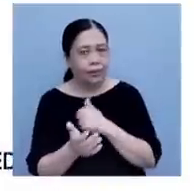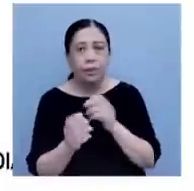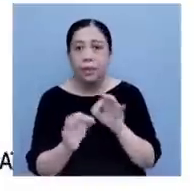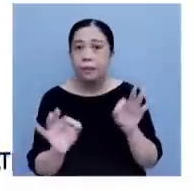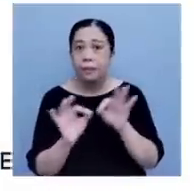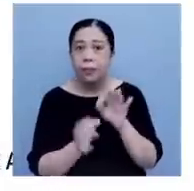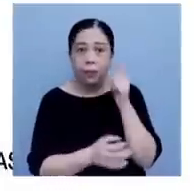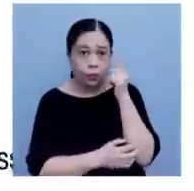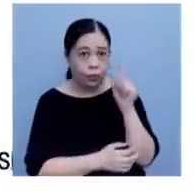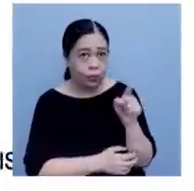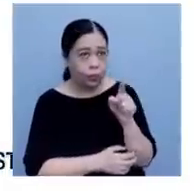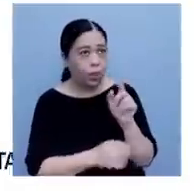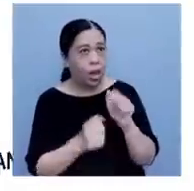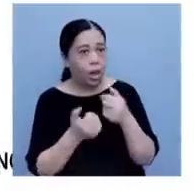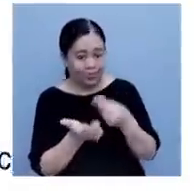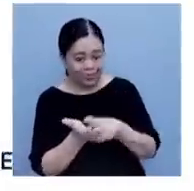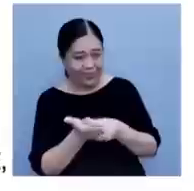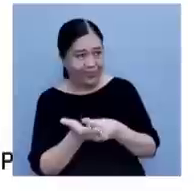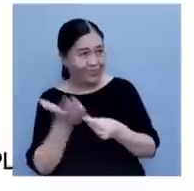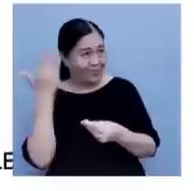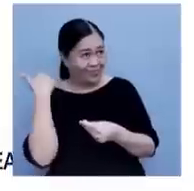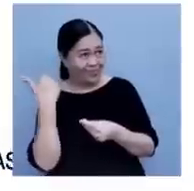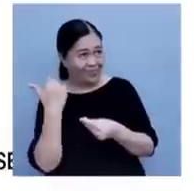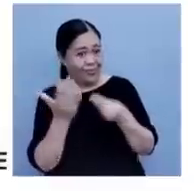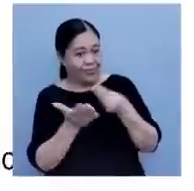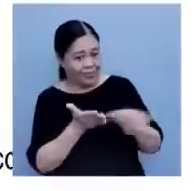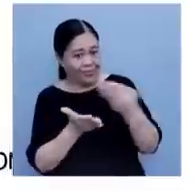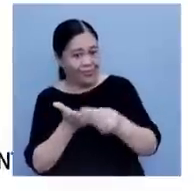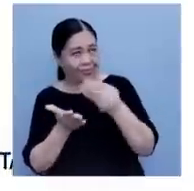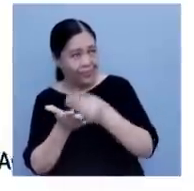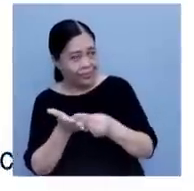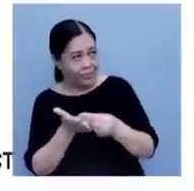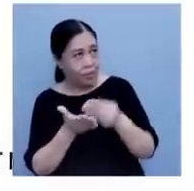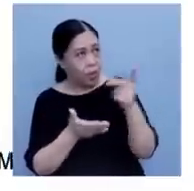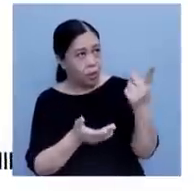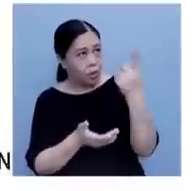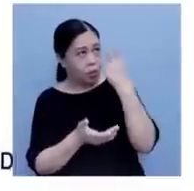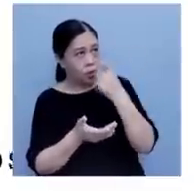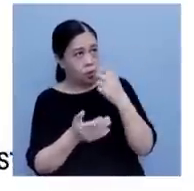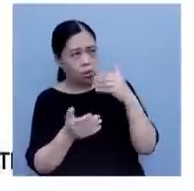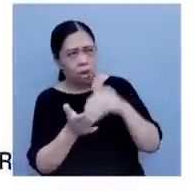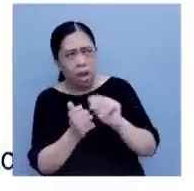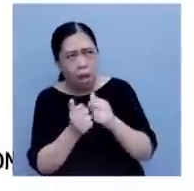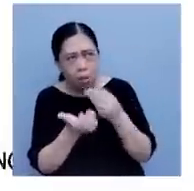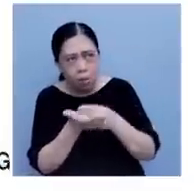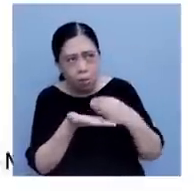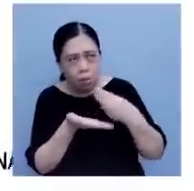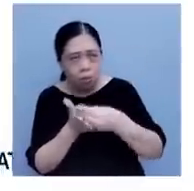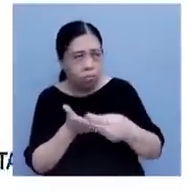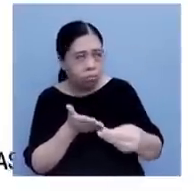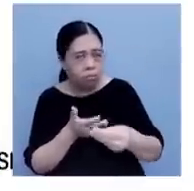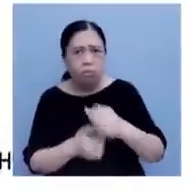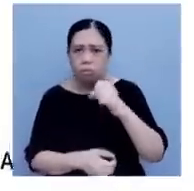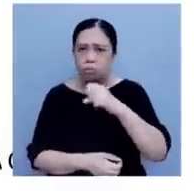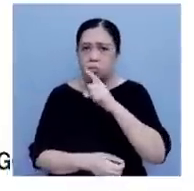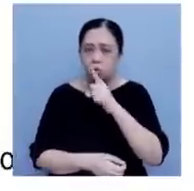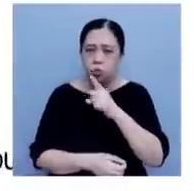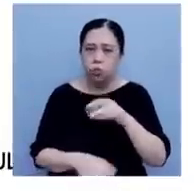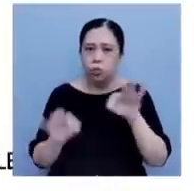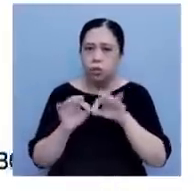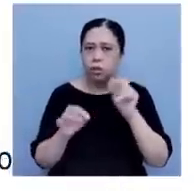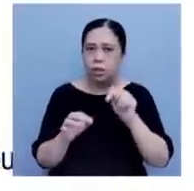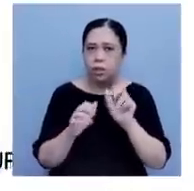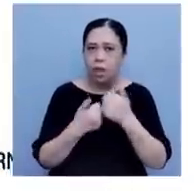you how previous funds were spent by any office? Oh, absolutely. That's very important. We need to know how